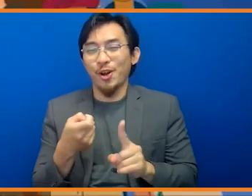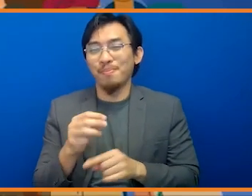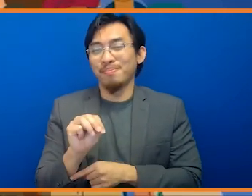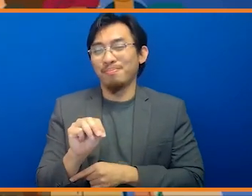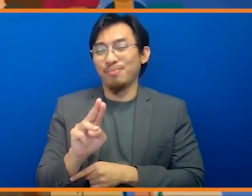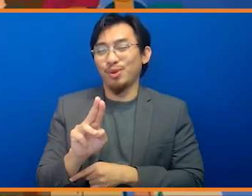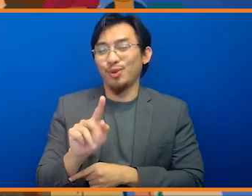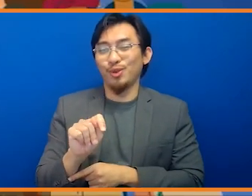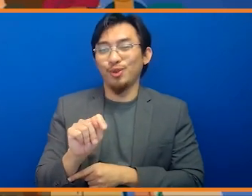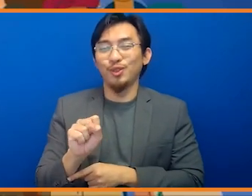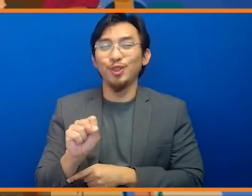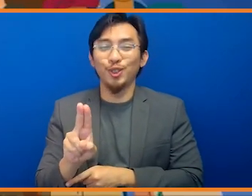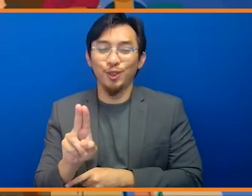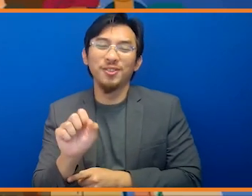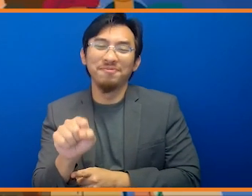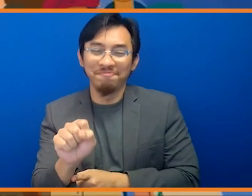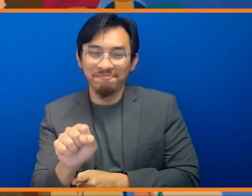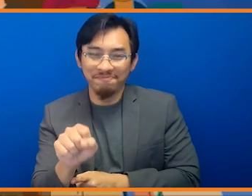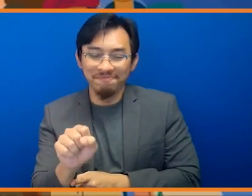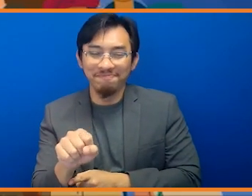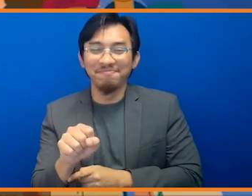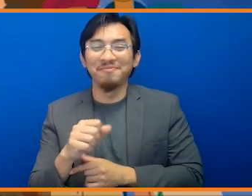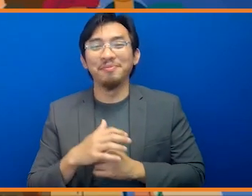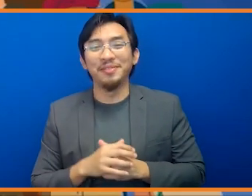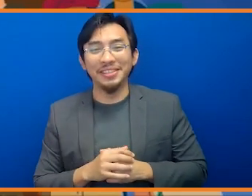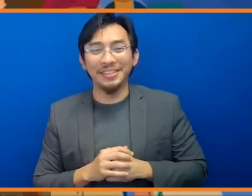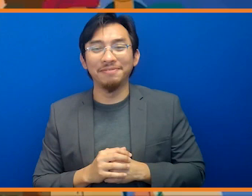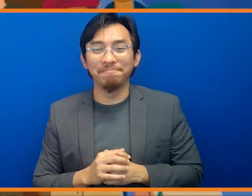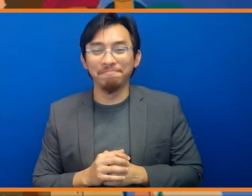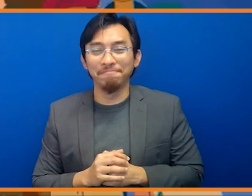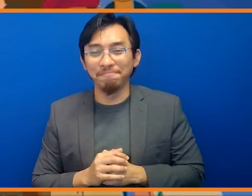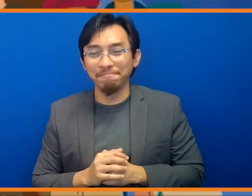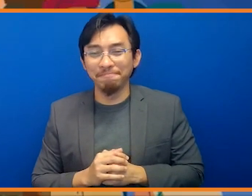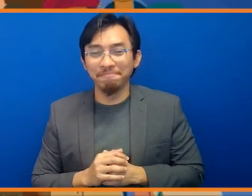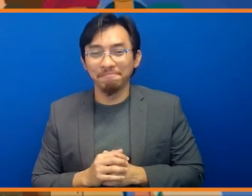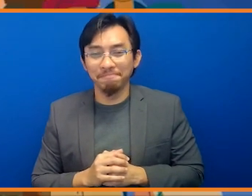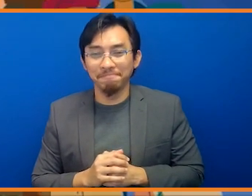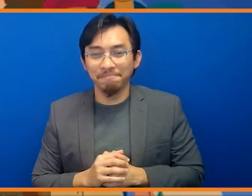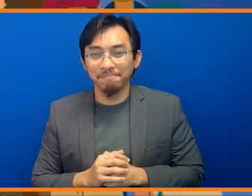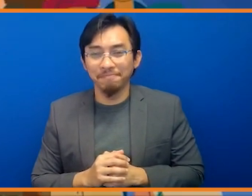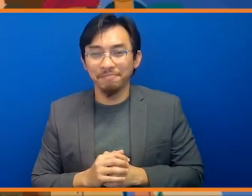or 5 participants from the Mutsu.